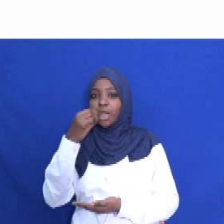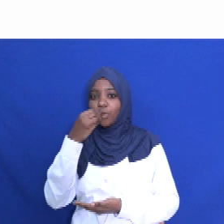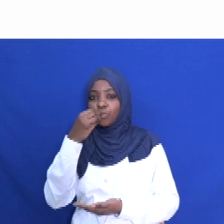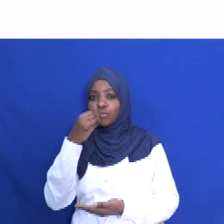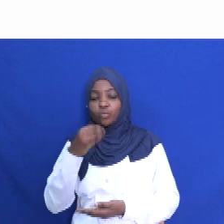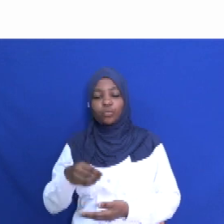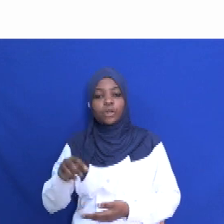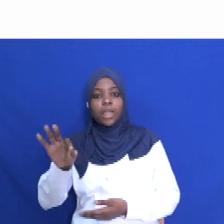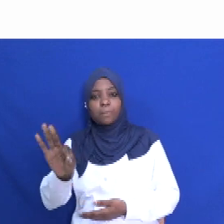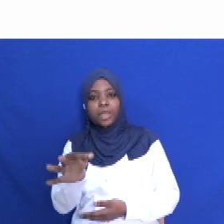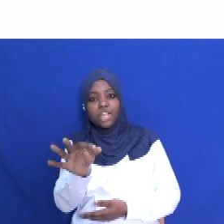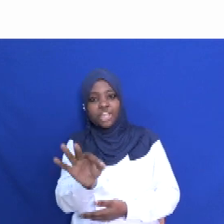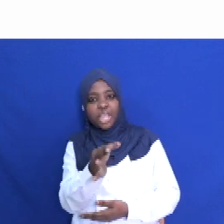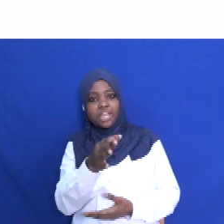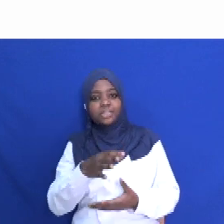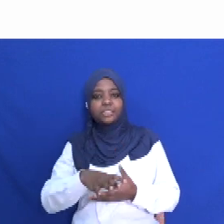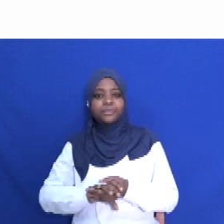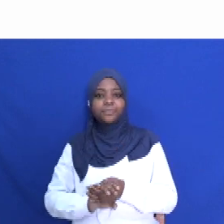Excellent.